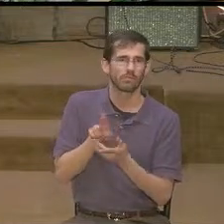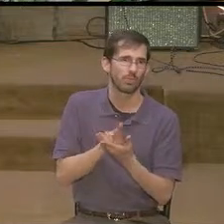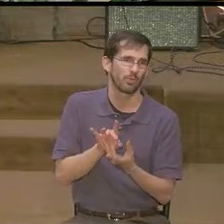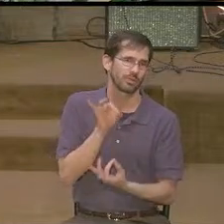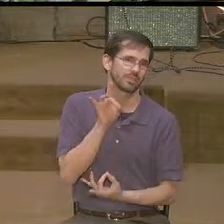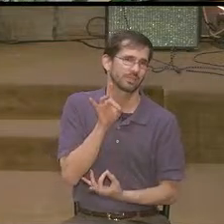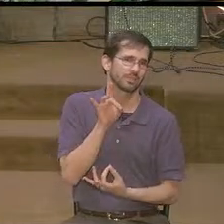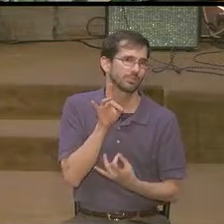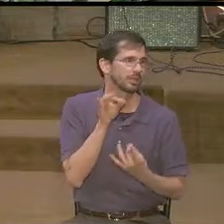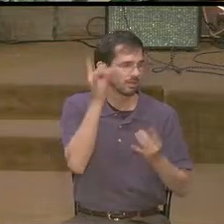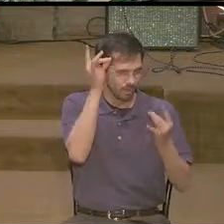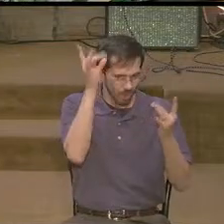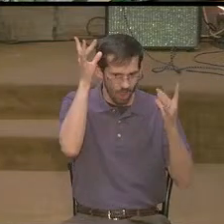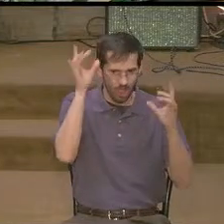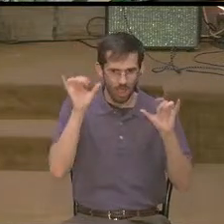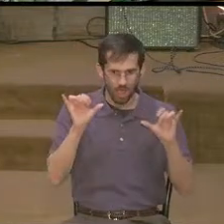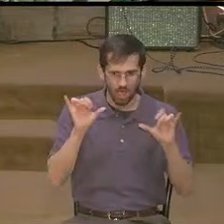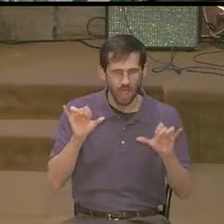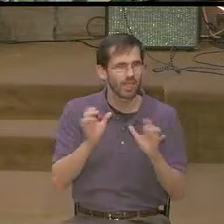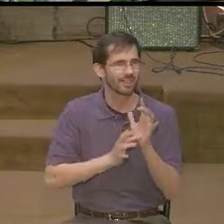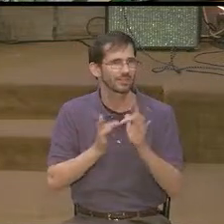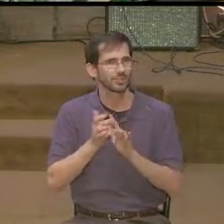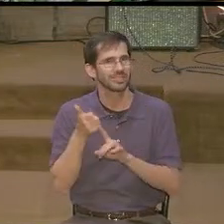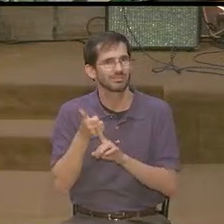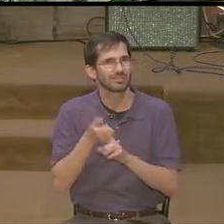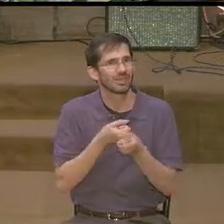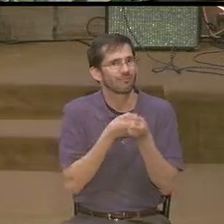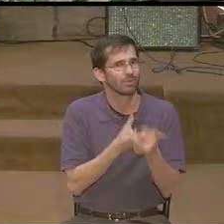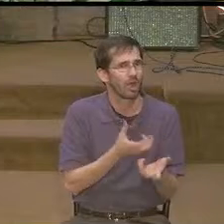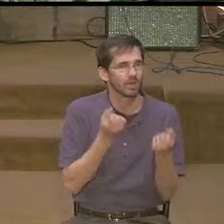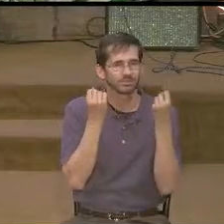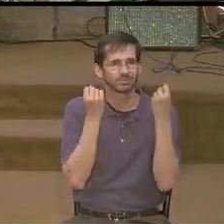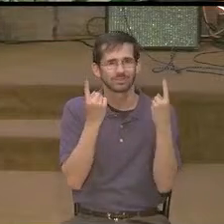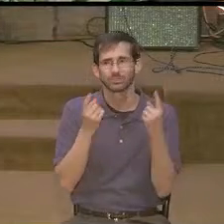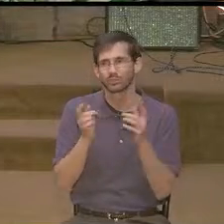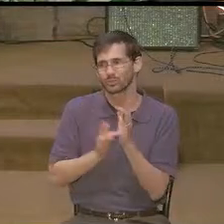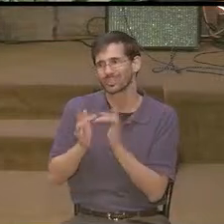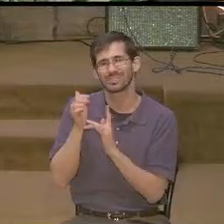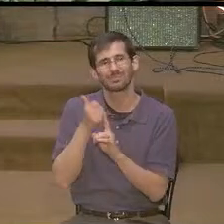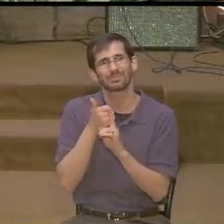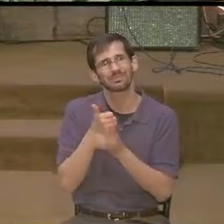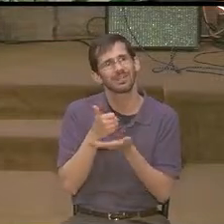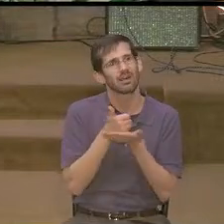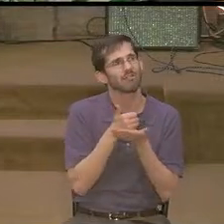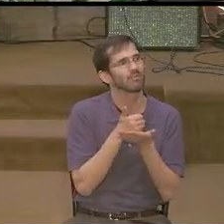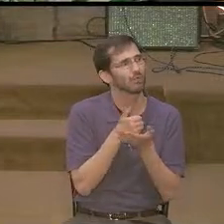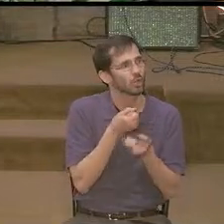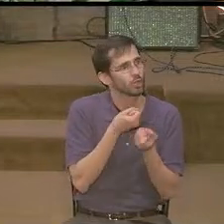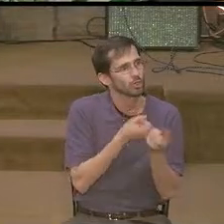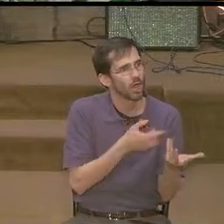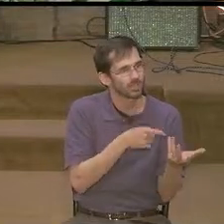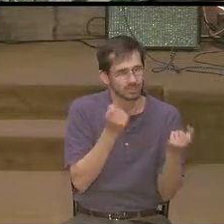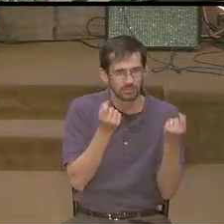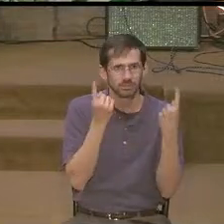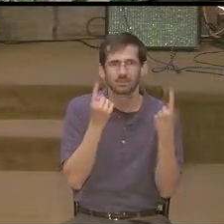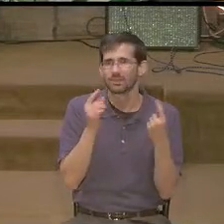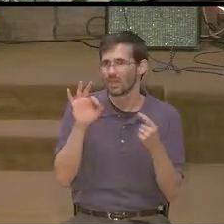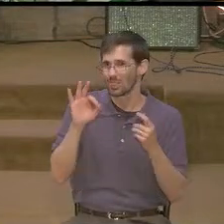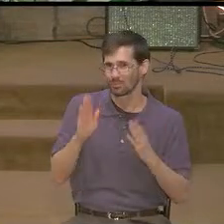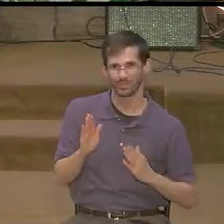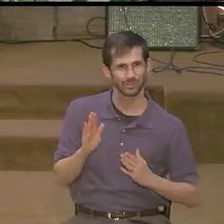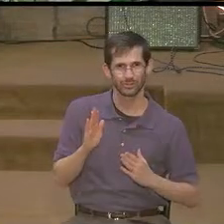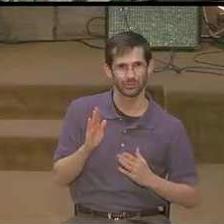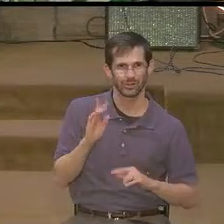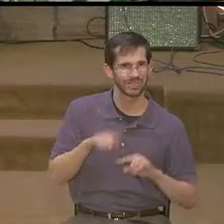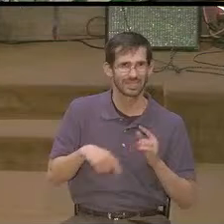Spirit, comes from Jesus. Somebody say amen. So he opened their understanding. No preacher can open your